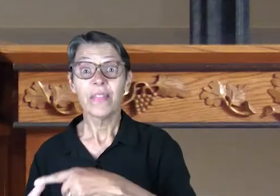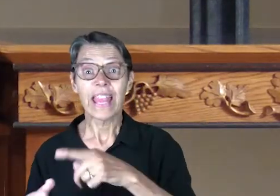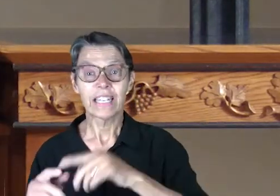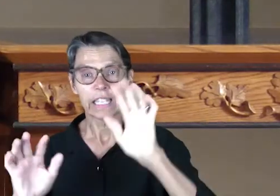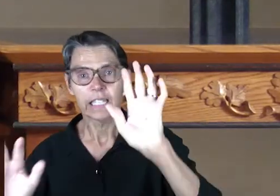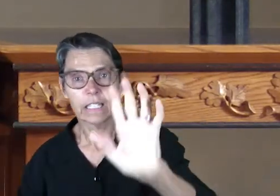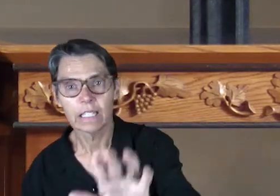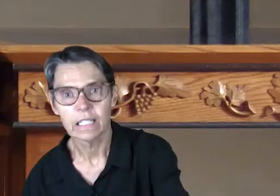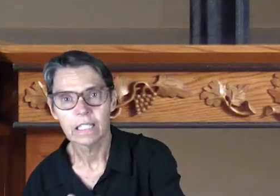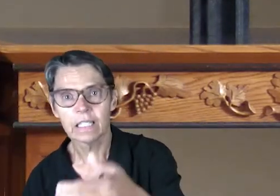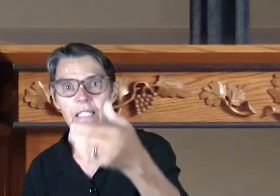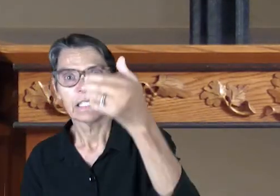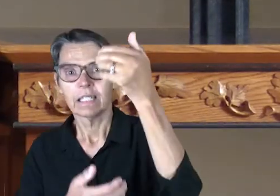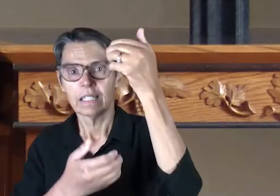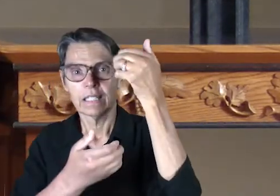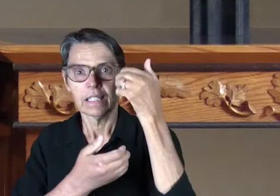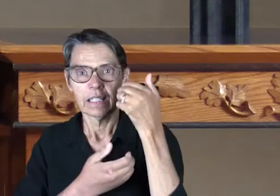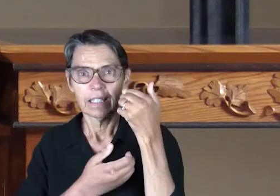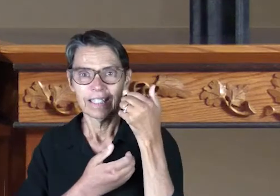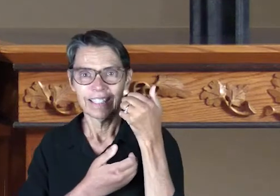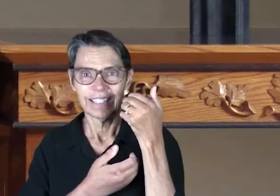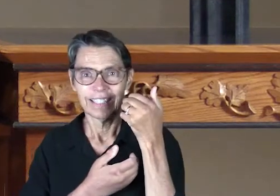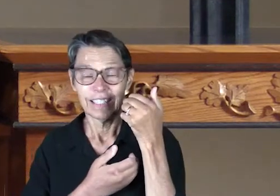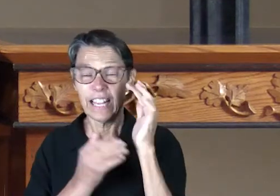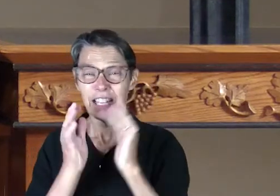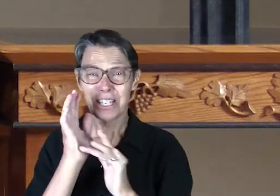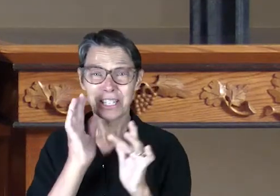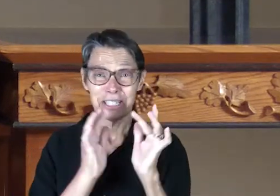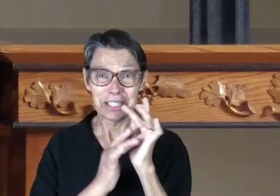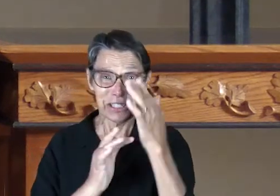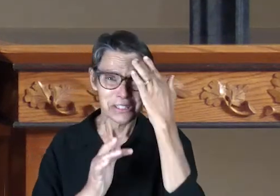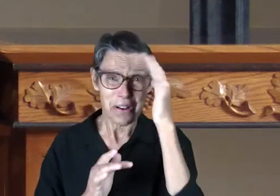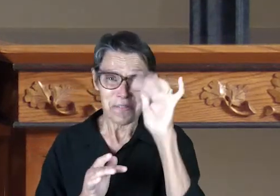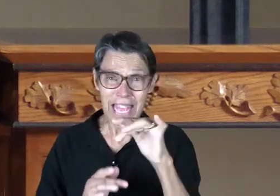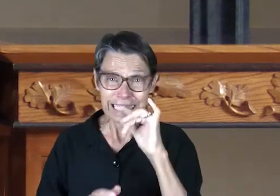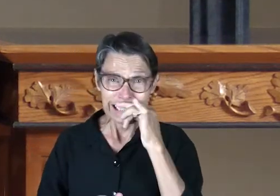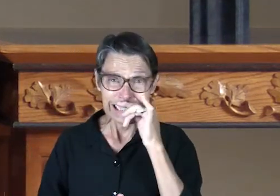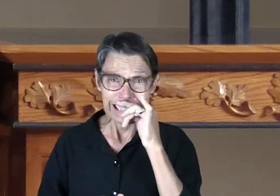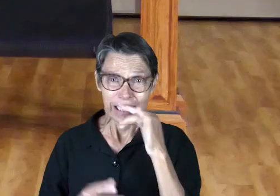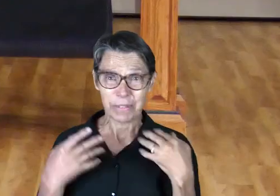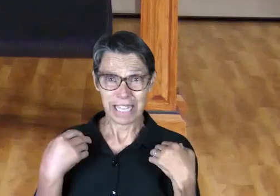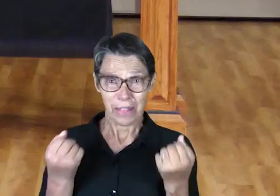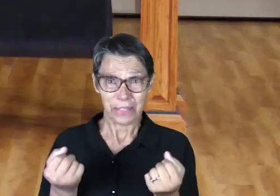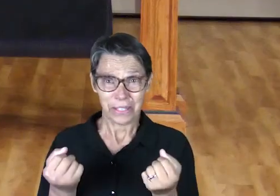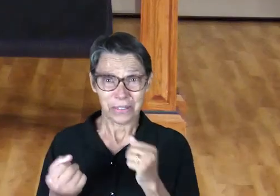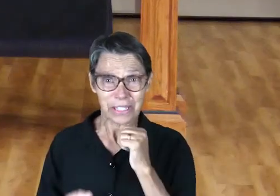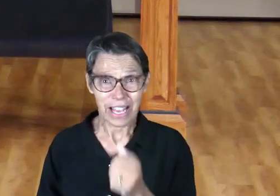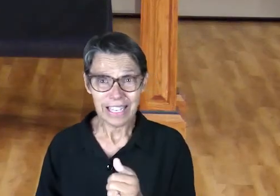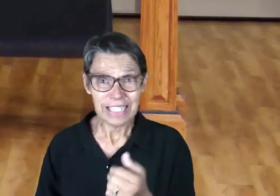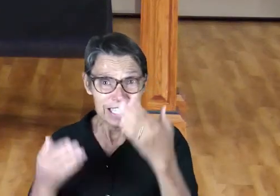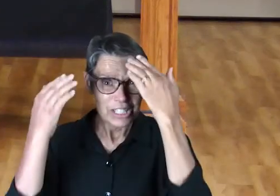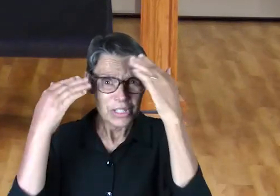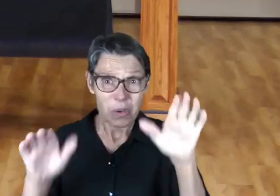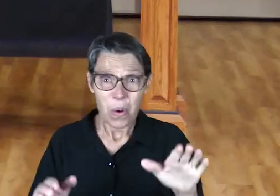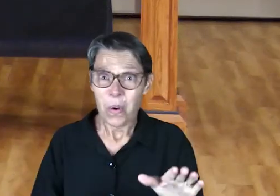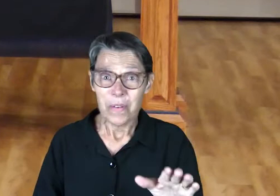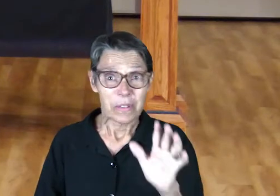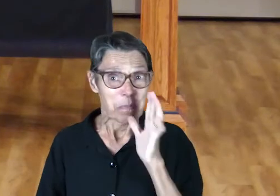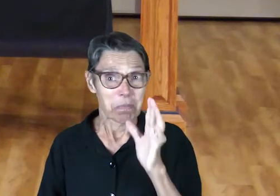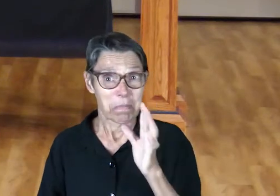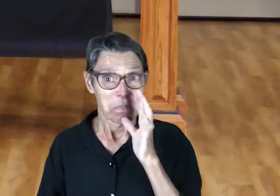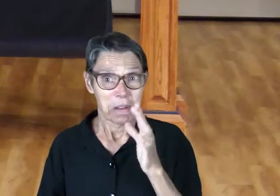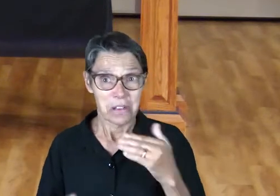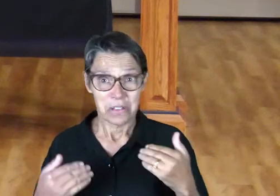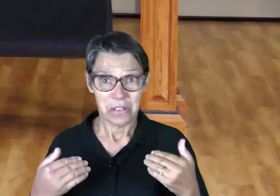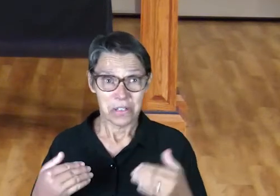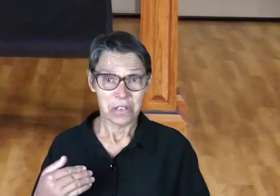he takes the child in his arms. He doesn't know where this child has been. He doesn't know if this child is the child